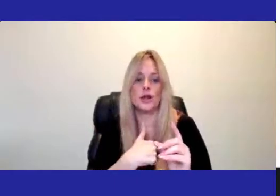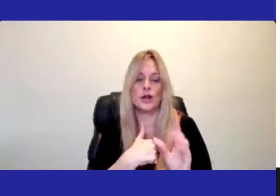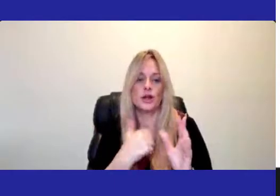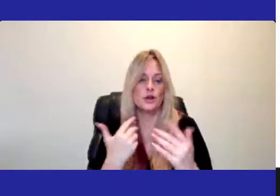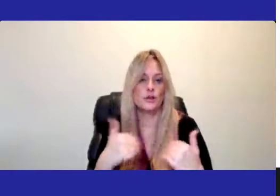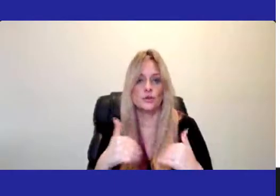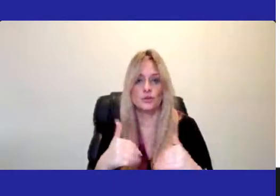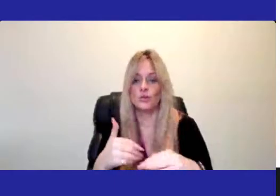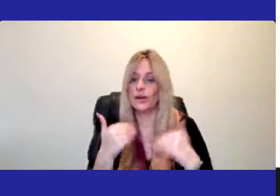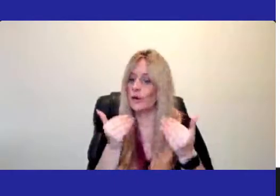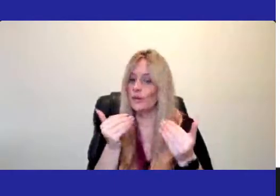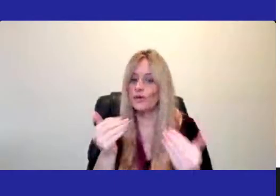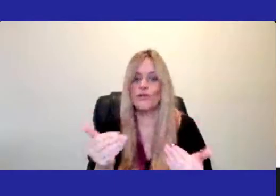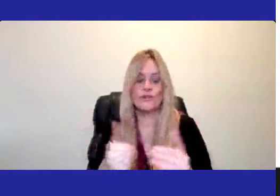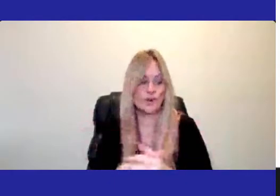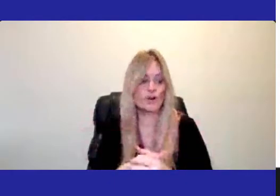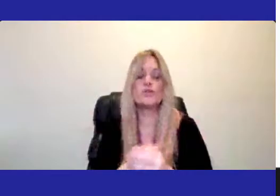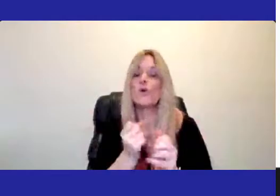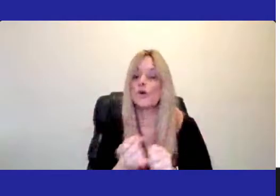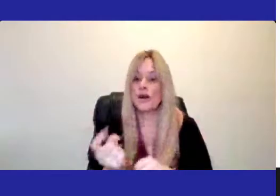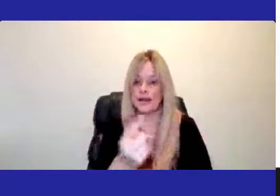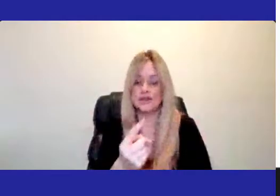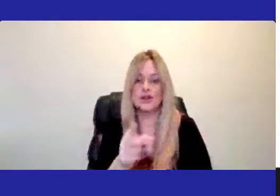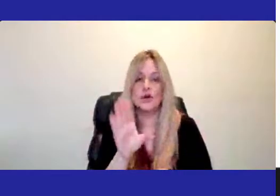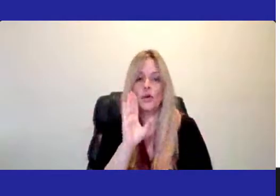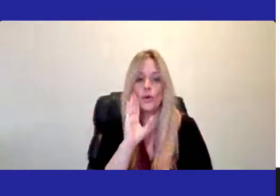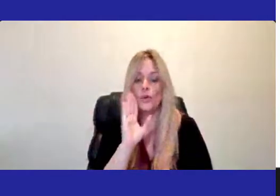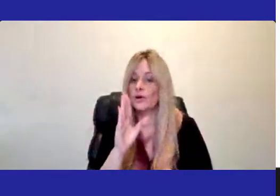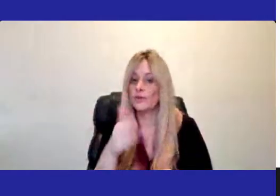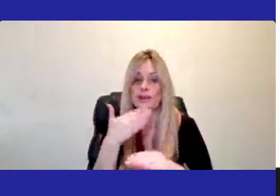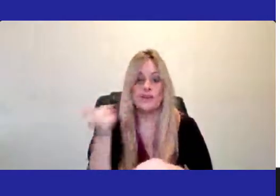moving forward. So next year will be even better.